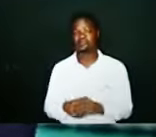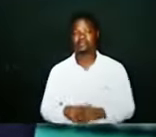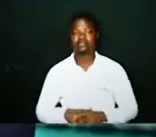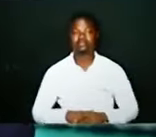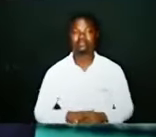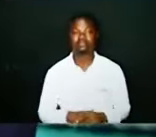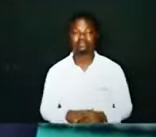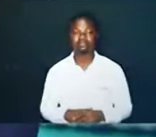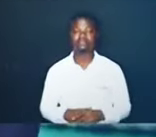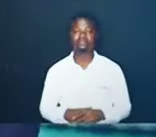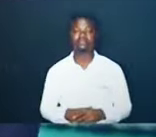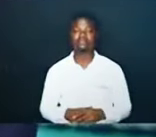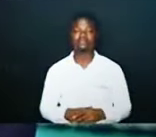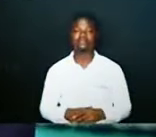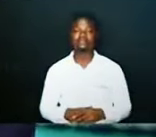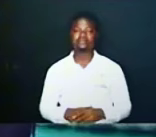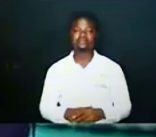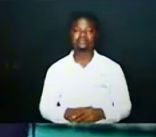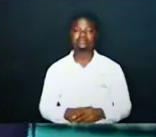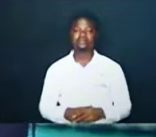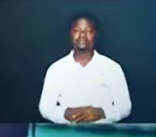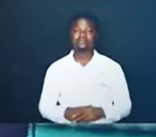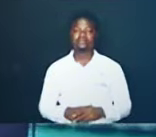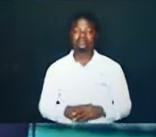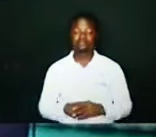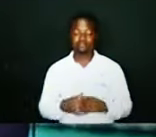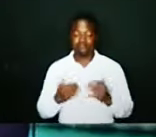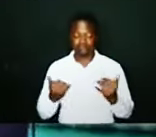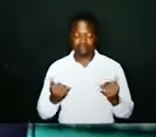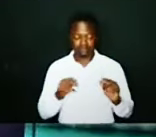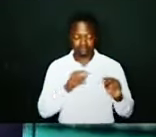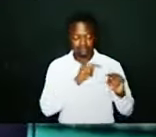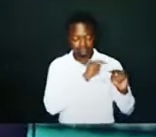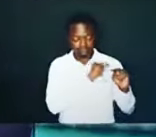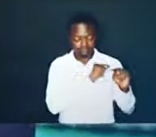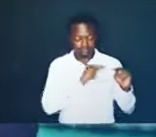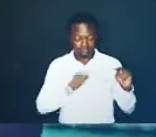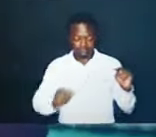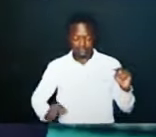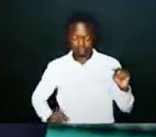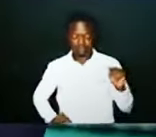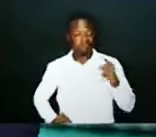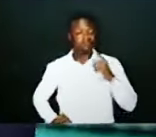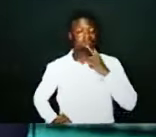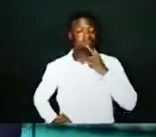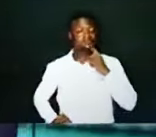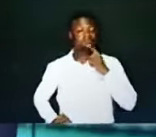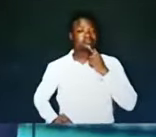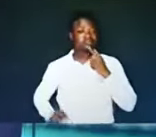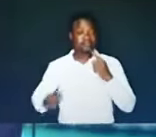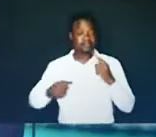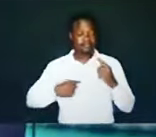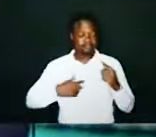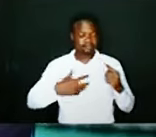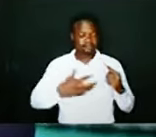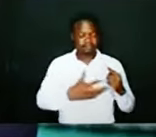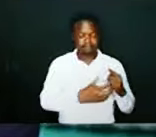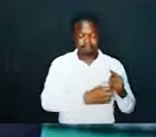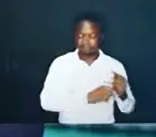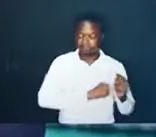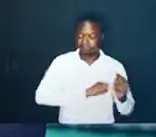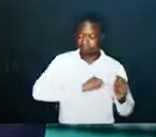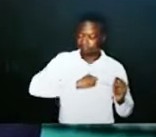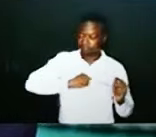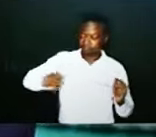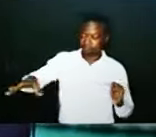3. So verse 15, Nebuchadnezzar is saying that I will throw you into this furnace and we'll see what